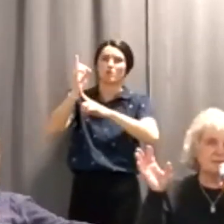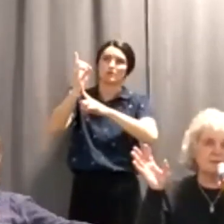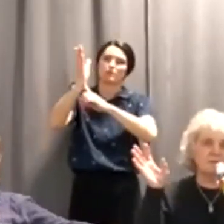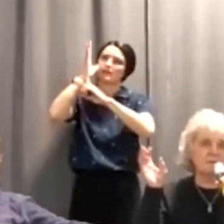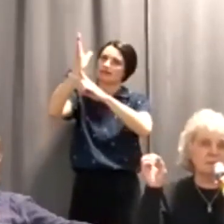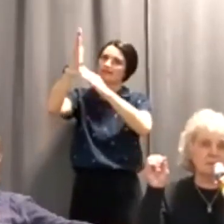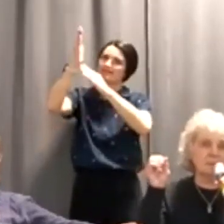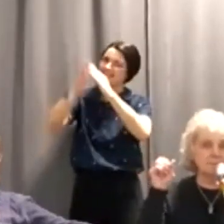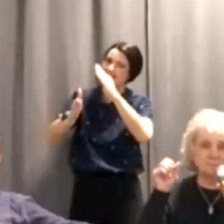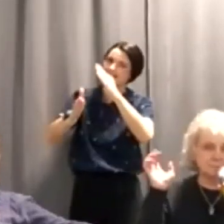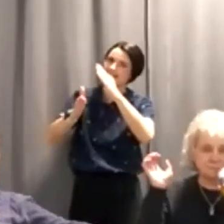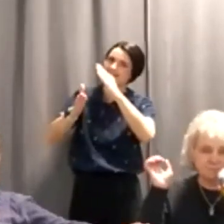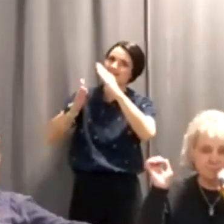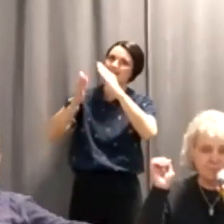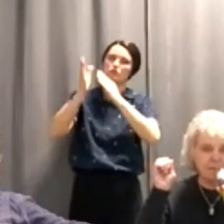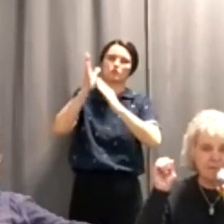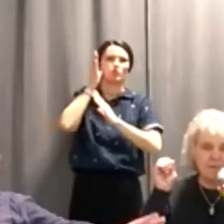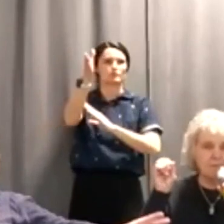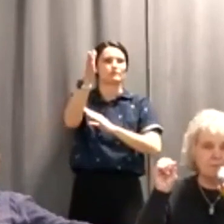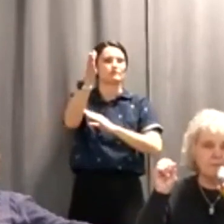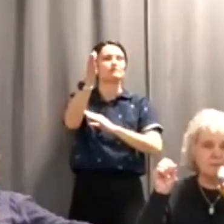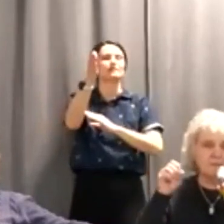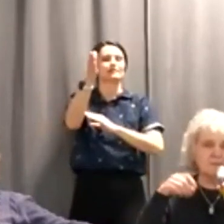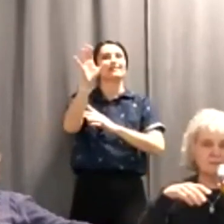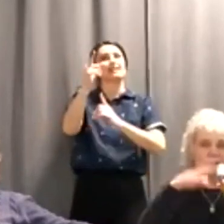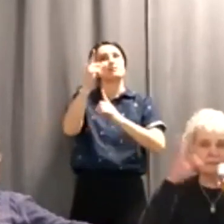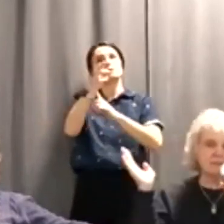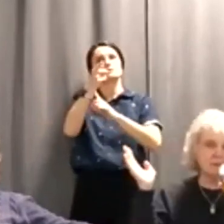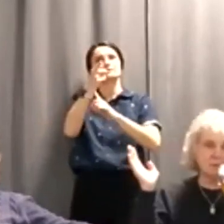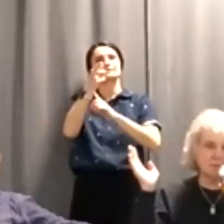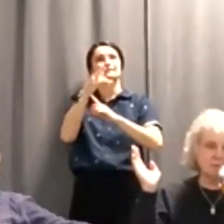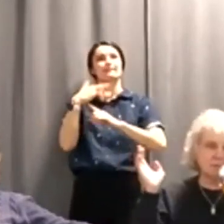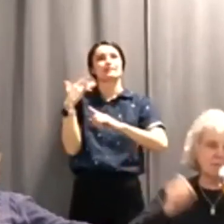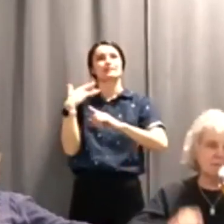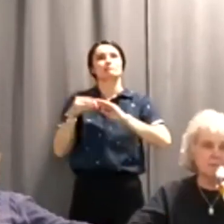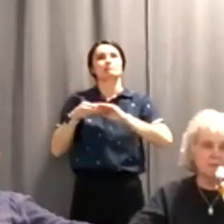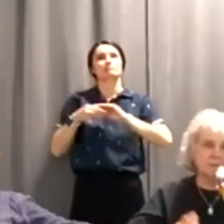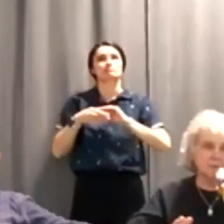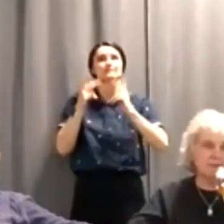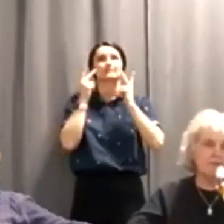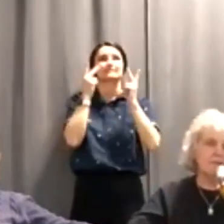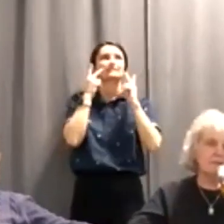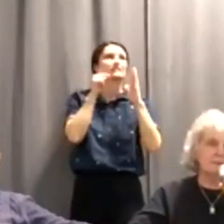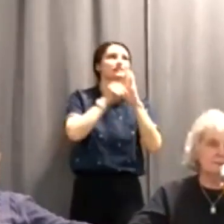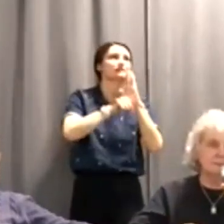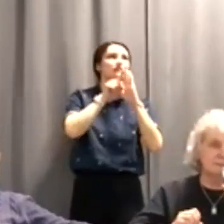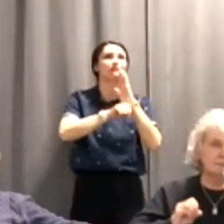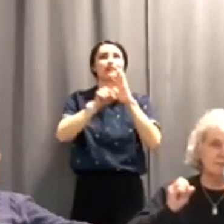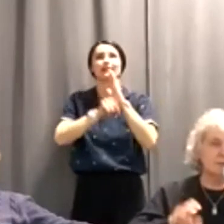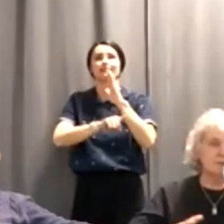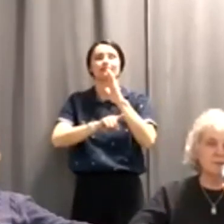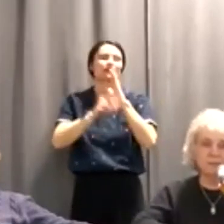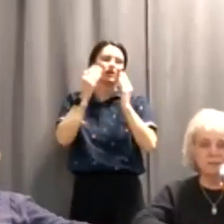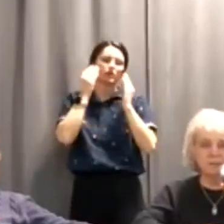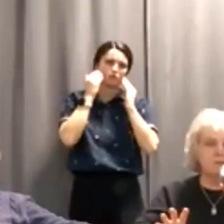really contrite to say, but in the moment, it seems like that's all you can see. So breathe.